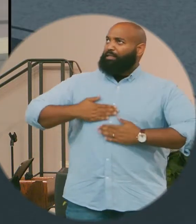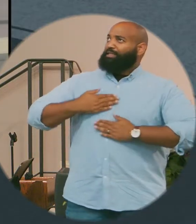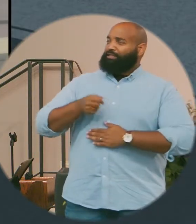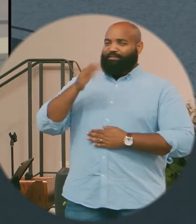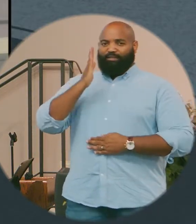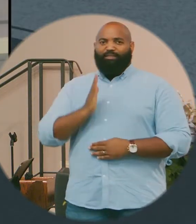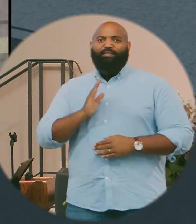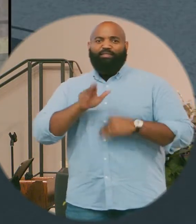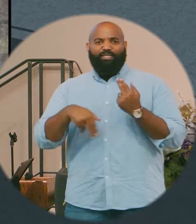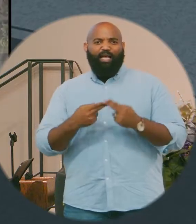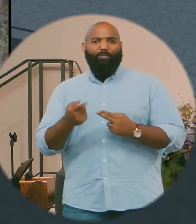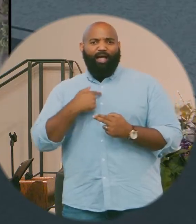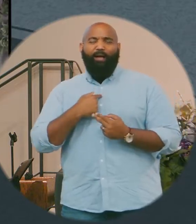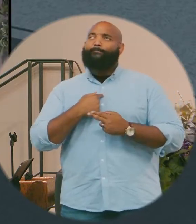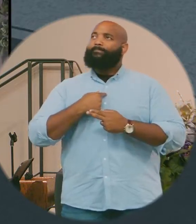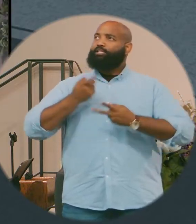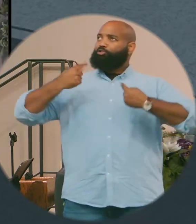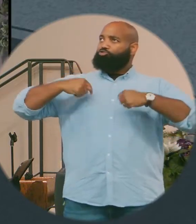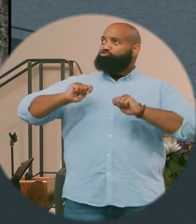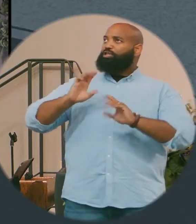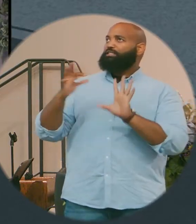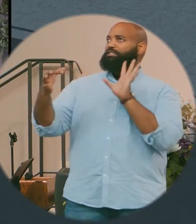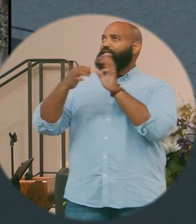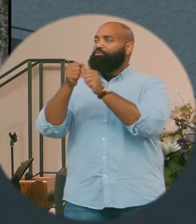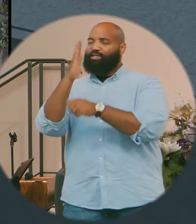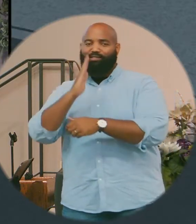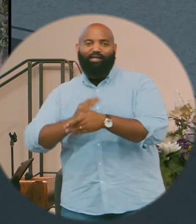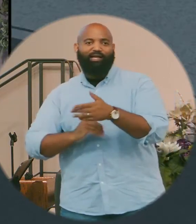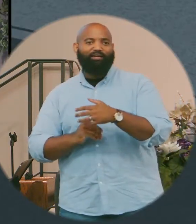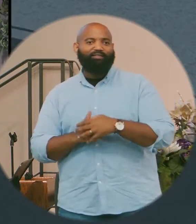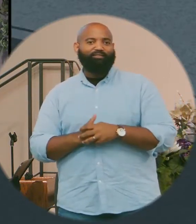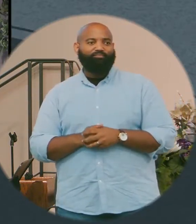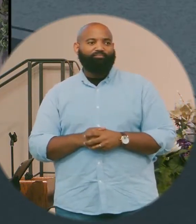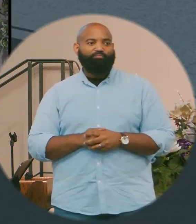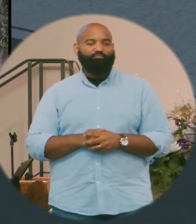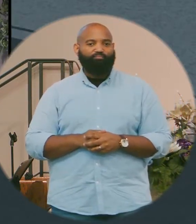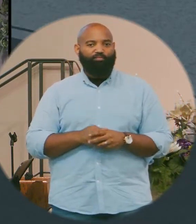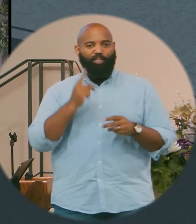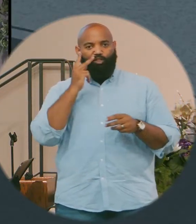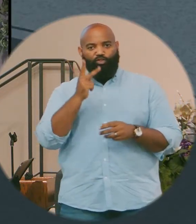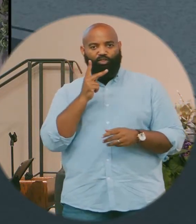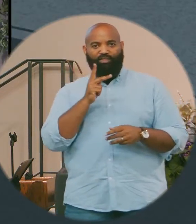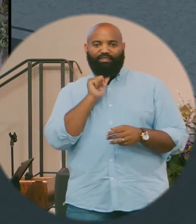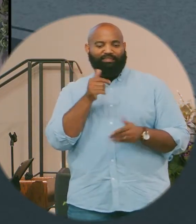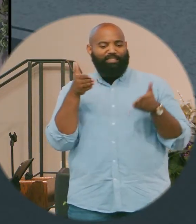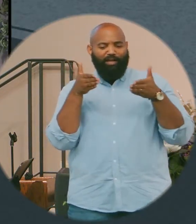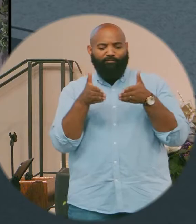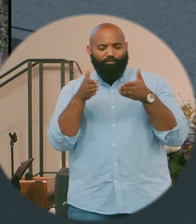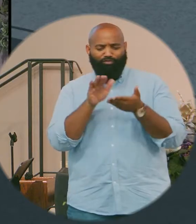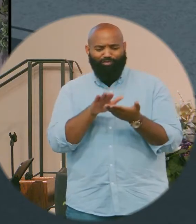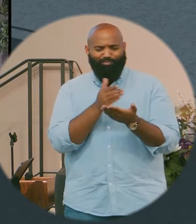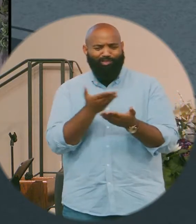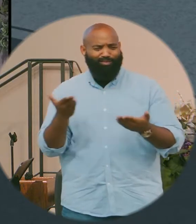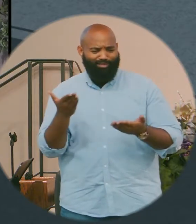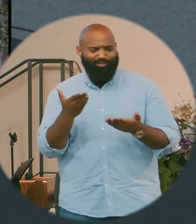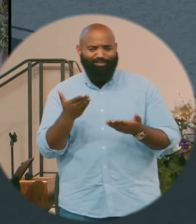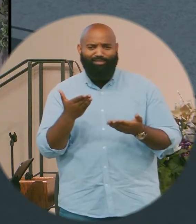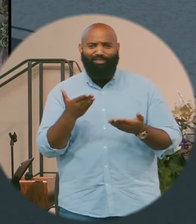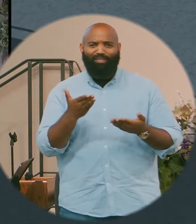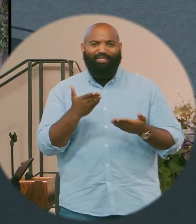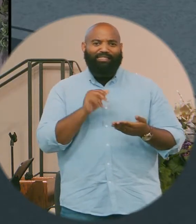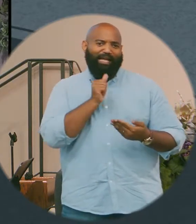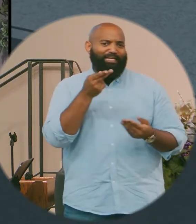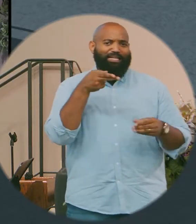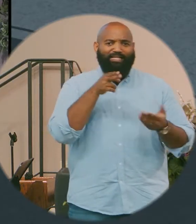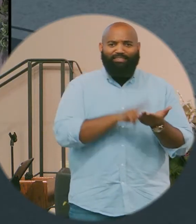Father. It's about me getting to heaven. It's about, and you got to look at the big picture. Kelly said, you think cross country about cross